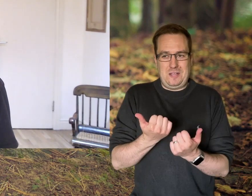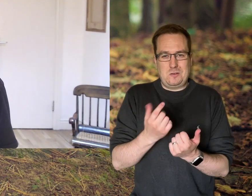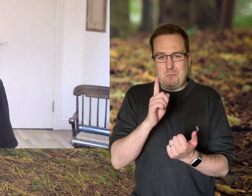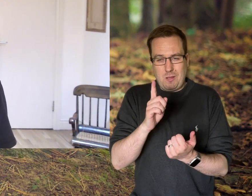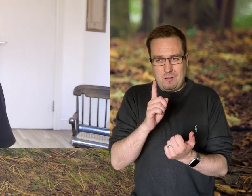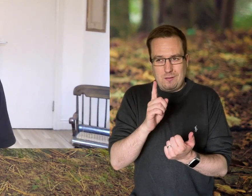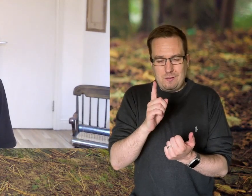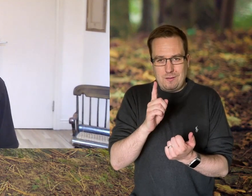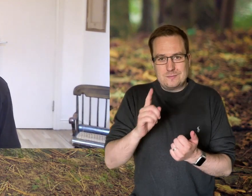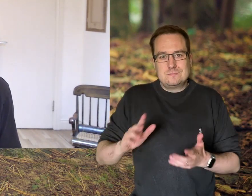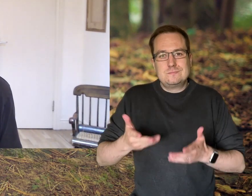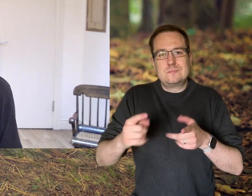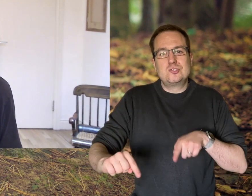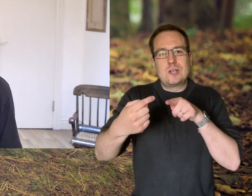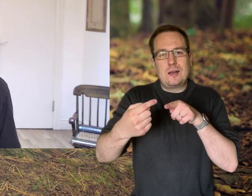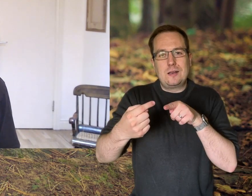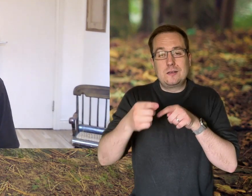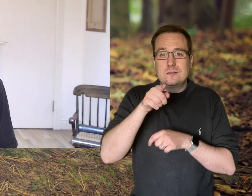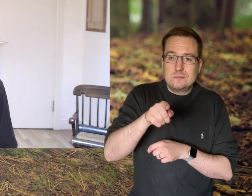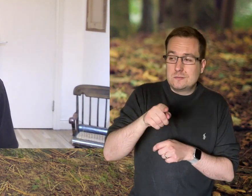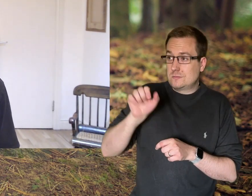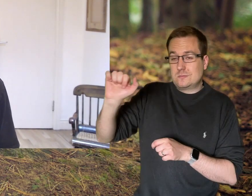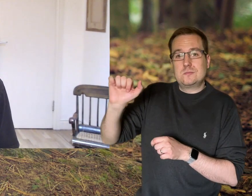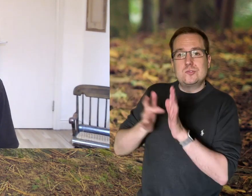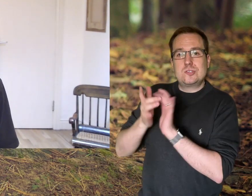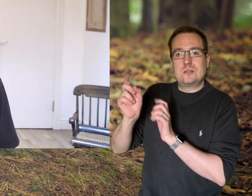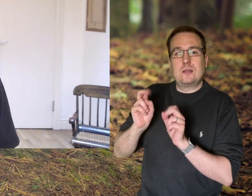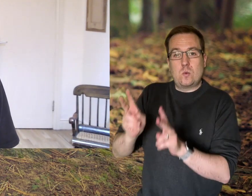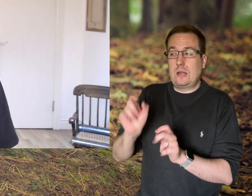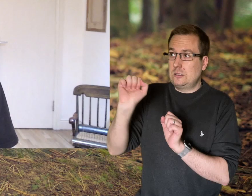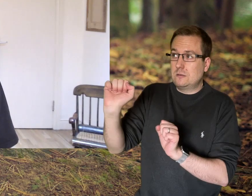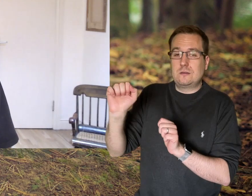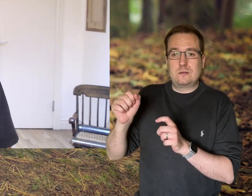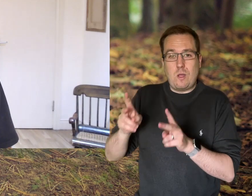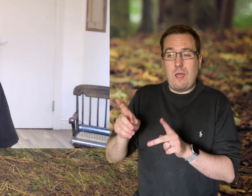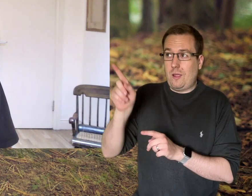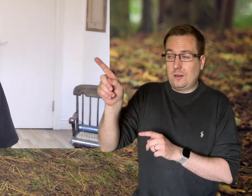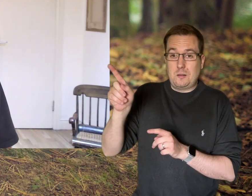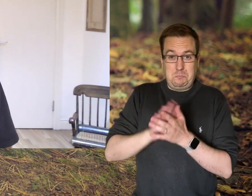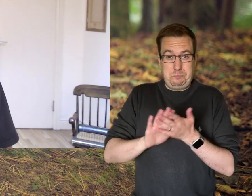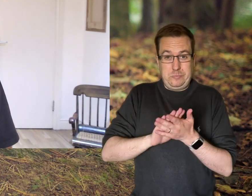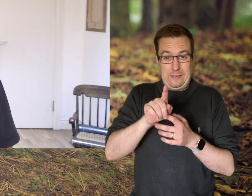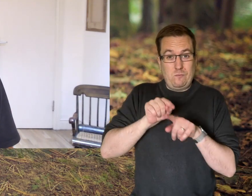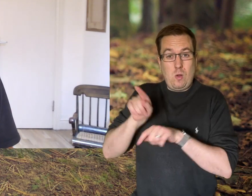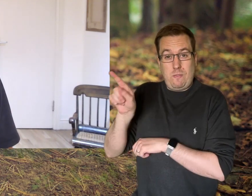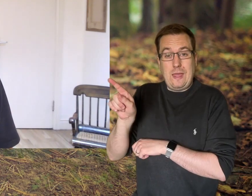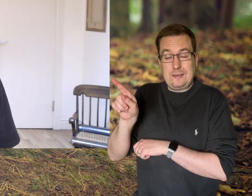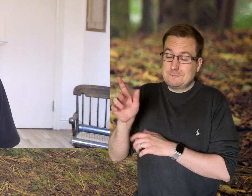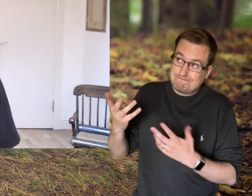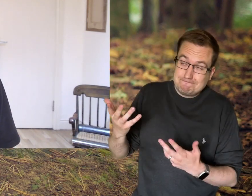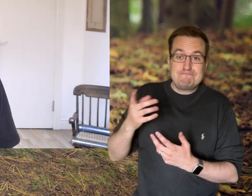challenge. To live a life that follows the way of Jesus is to live a radically different life, a life